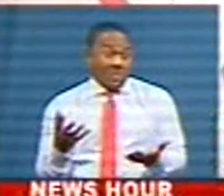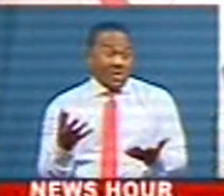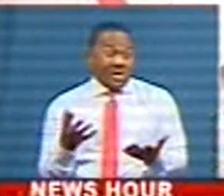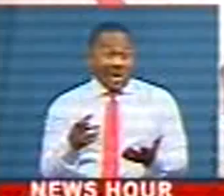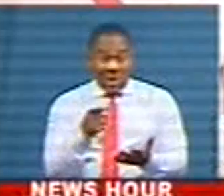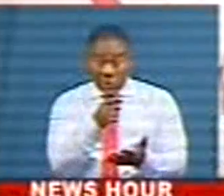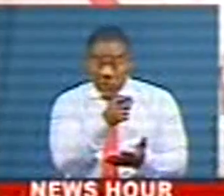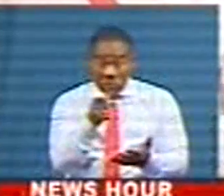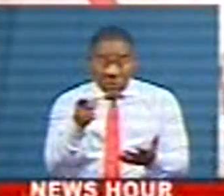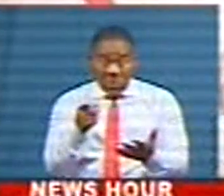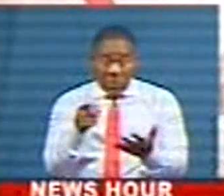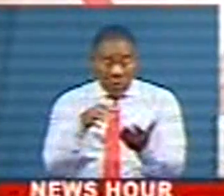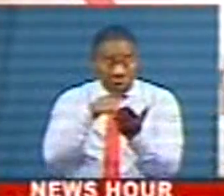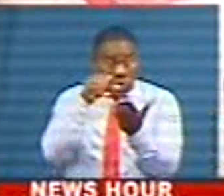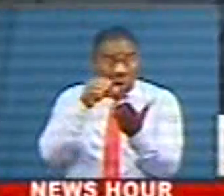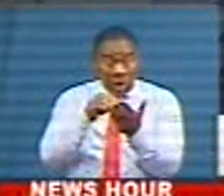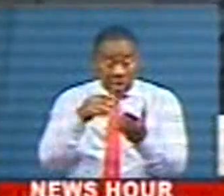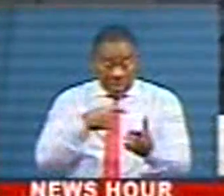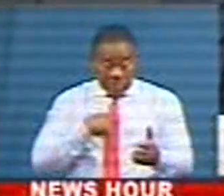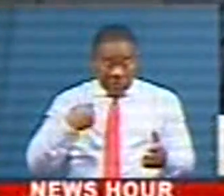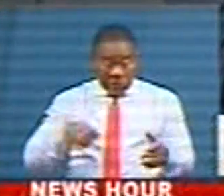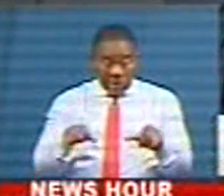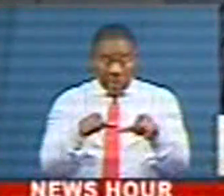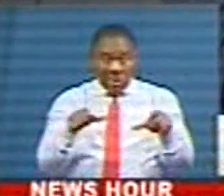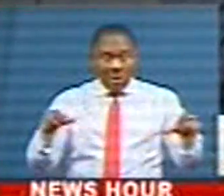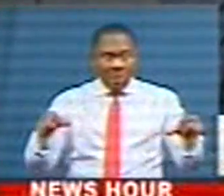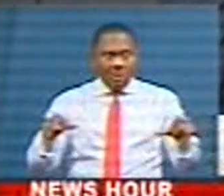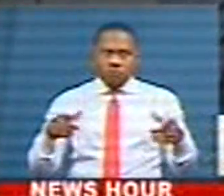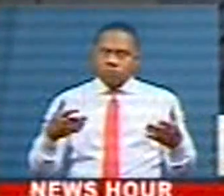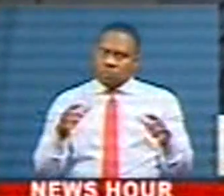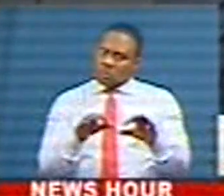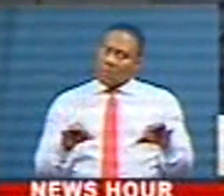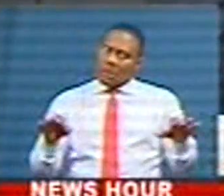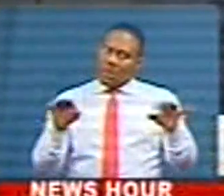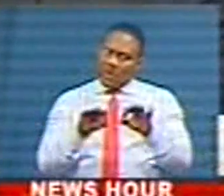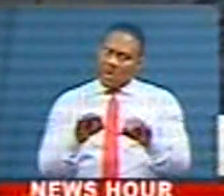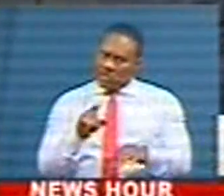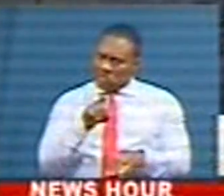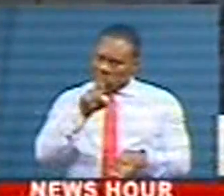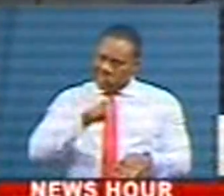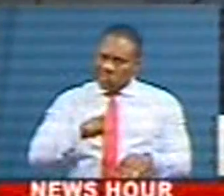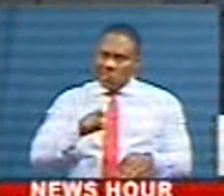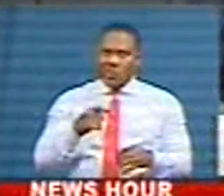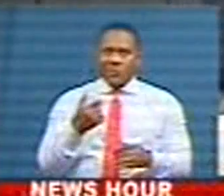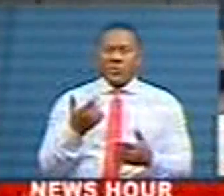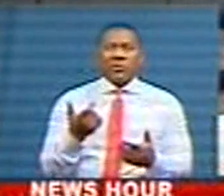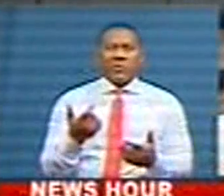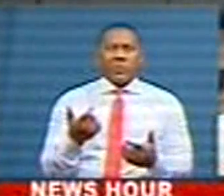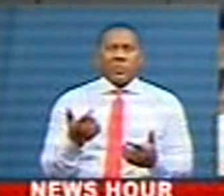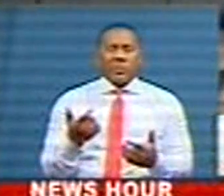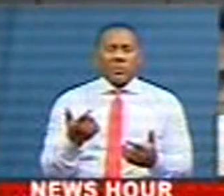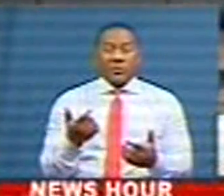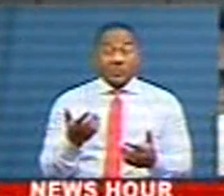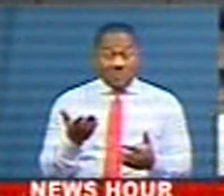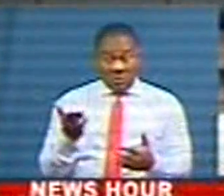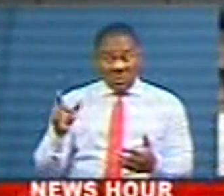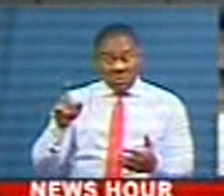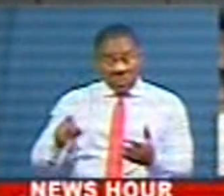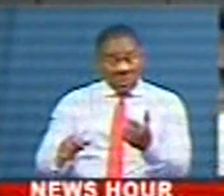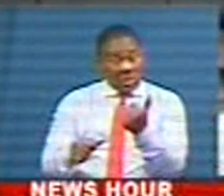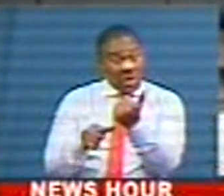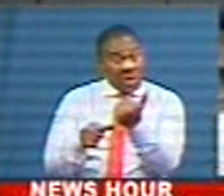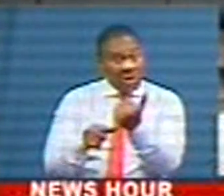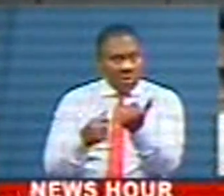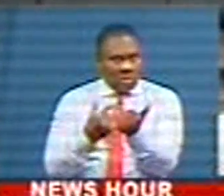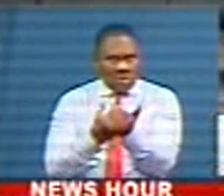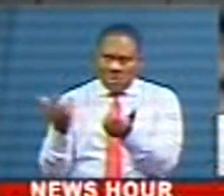big advantage in the future. So it means you may have to arrange to assist Ghana on the whole